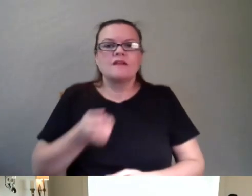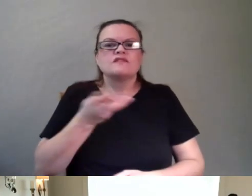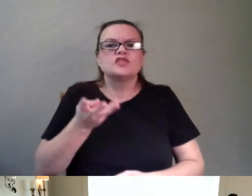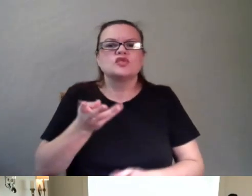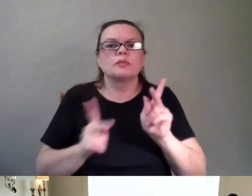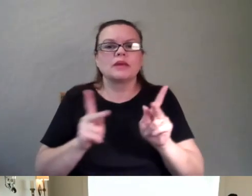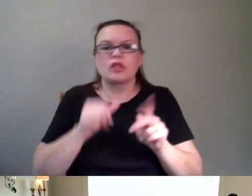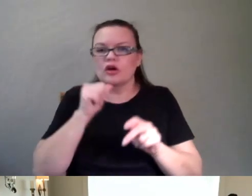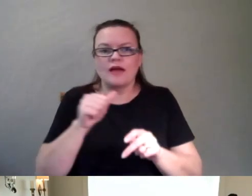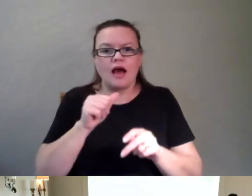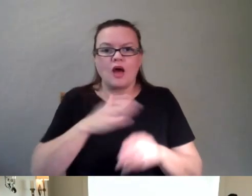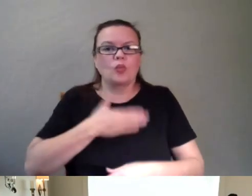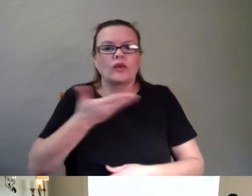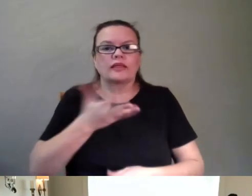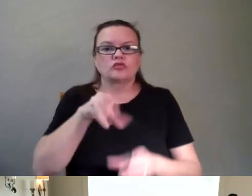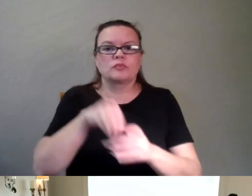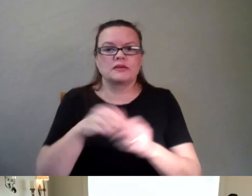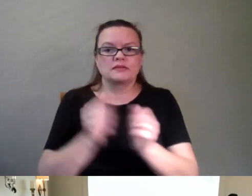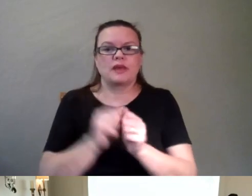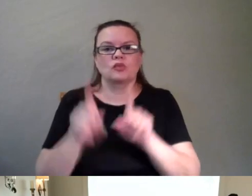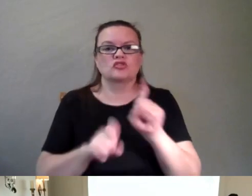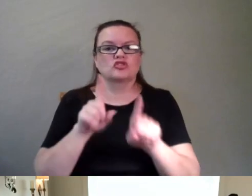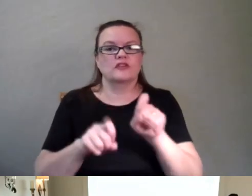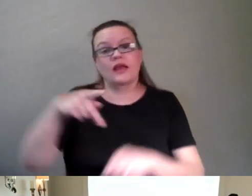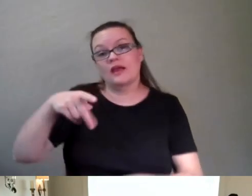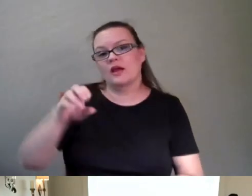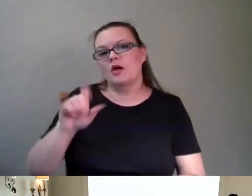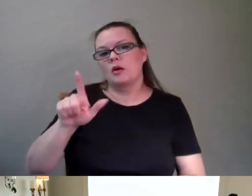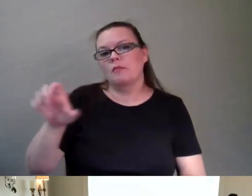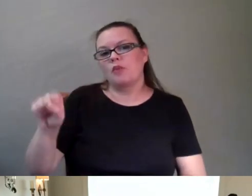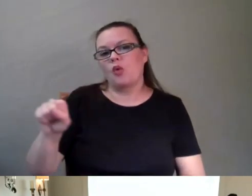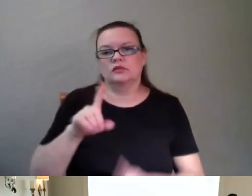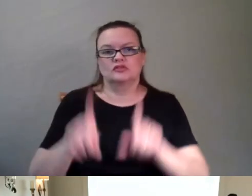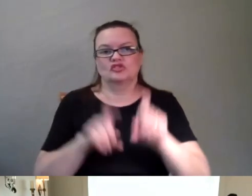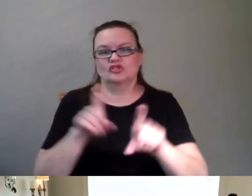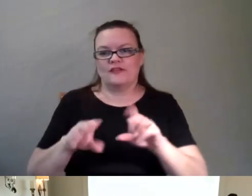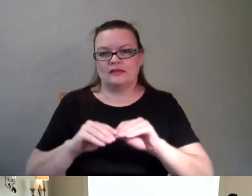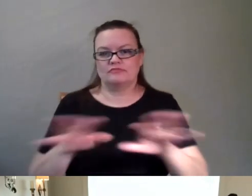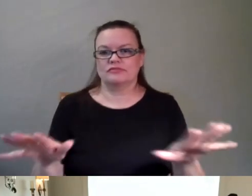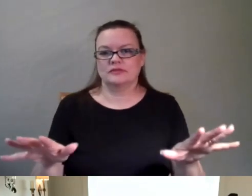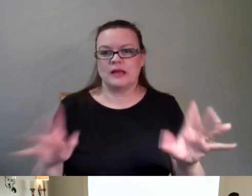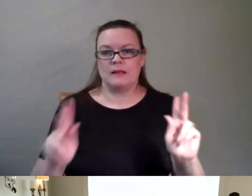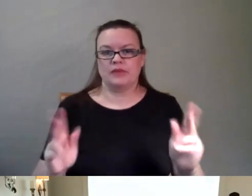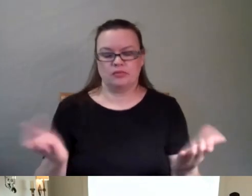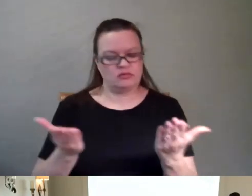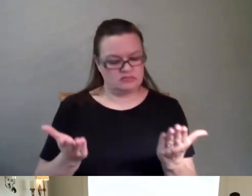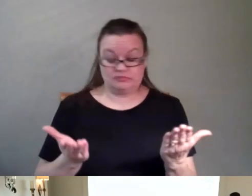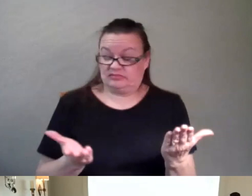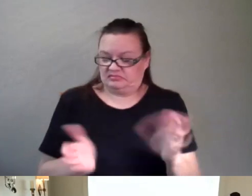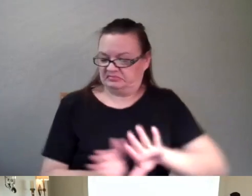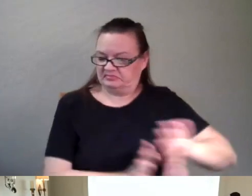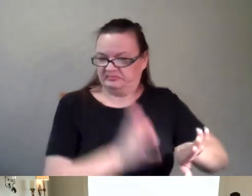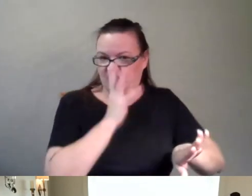participate in polls these days. And there are other issues. And I know these are things that as pollsters, you have to grapple with